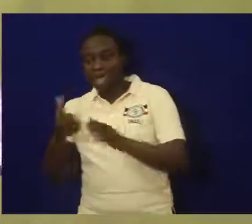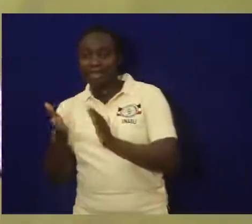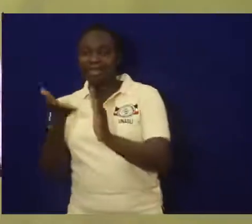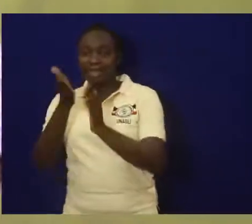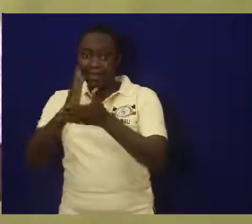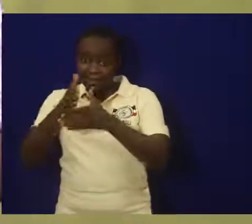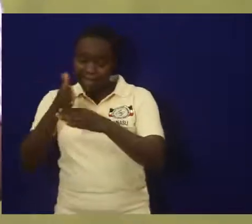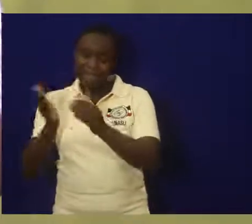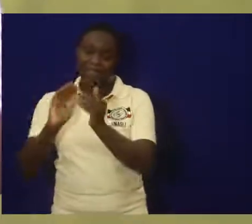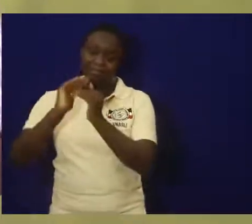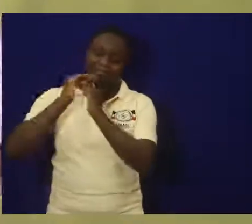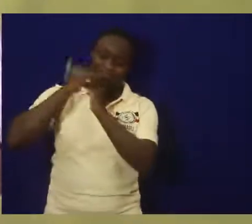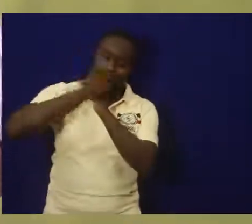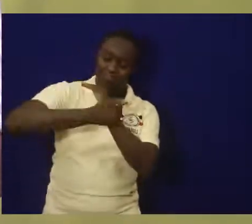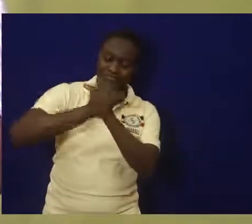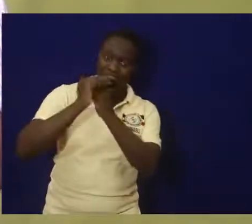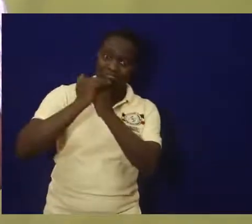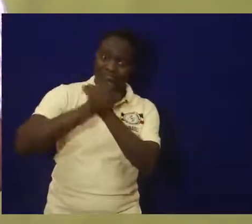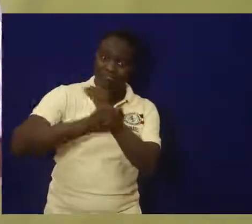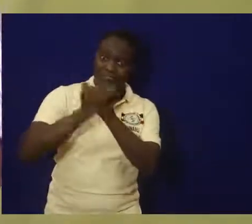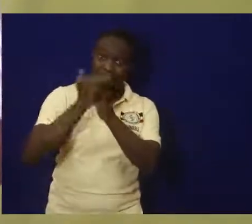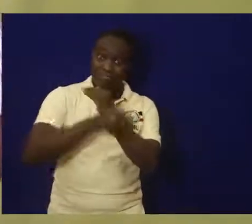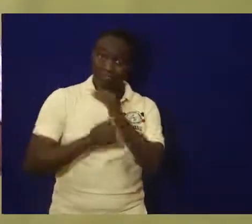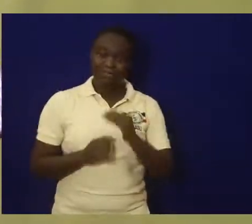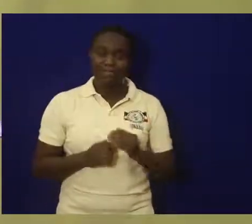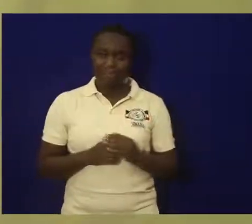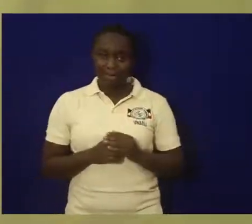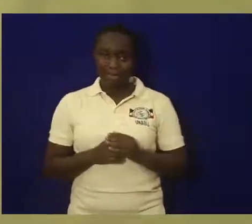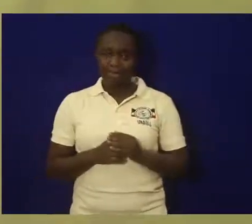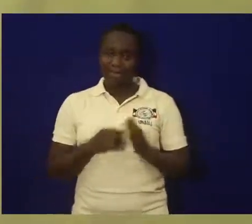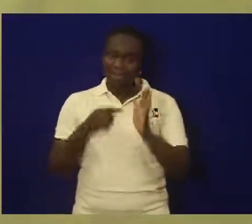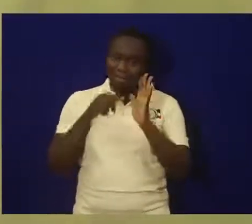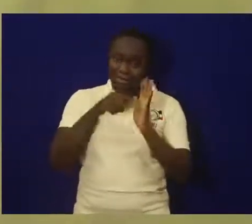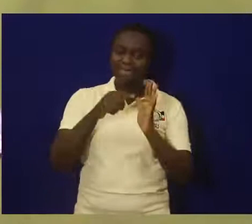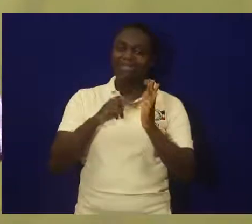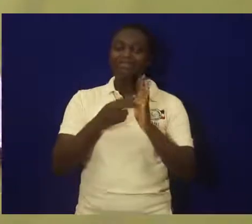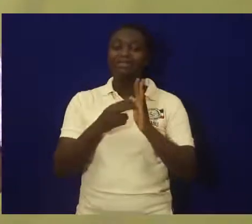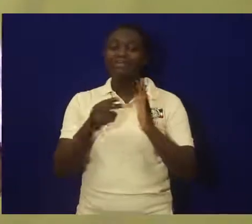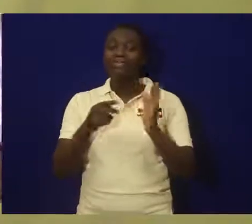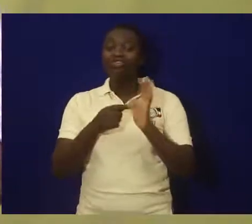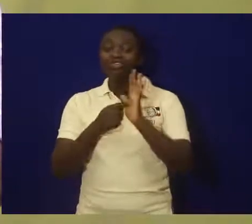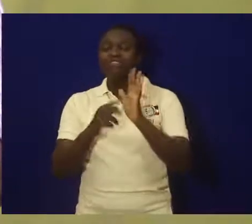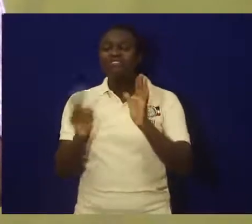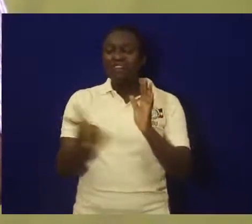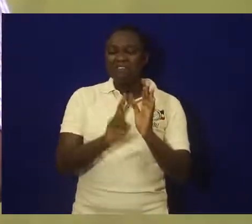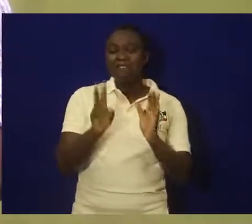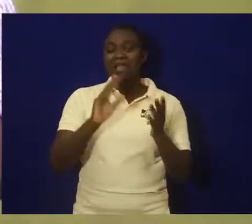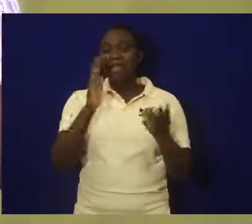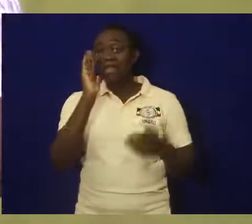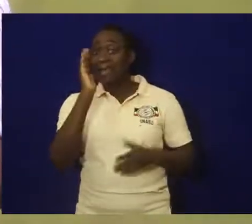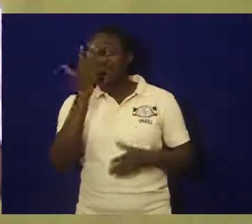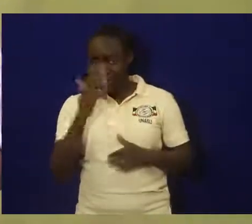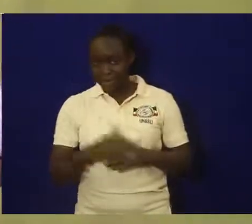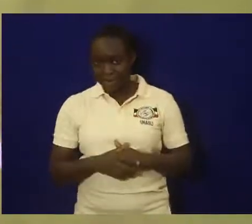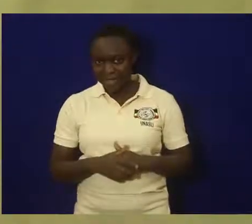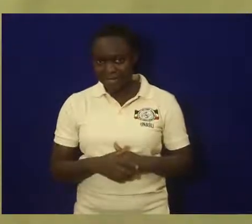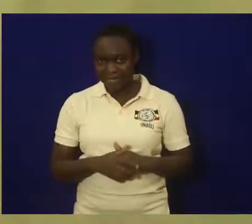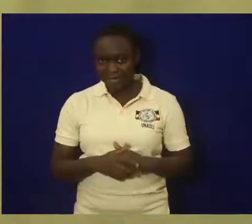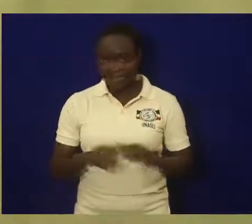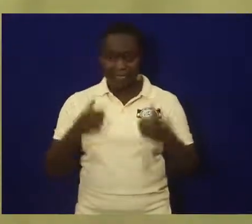the concave and convex mirrors. So good.